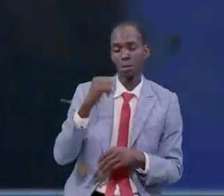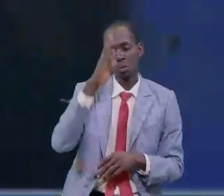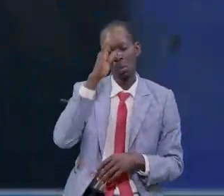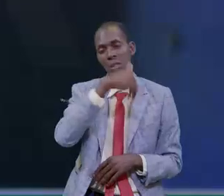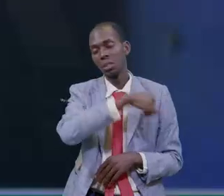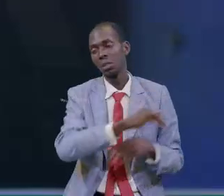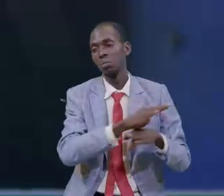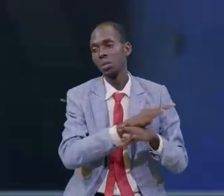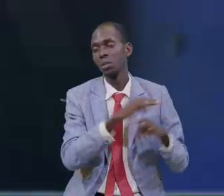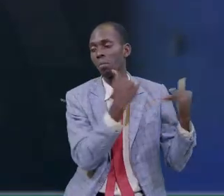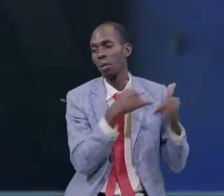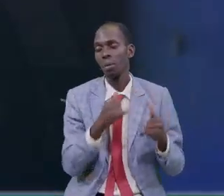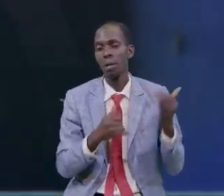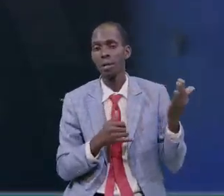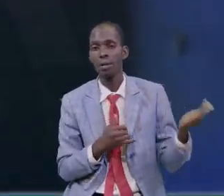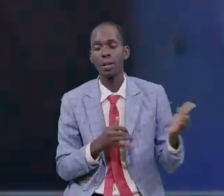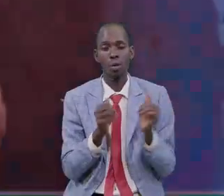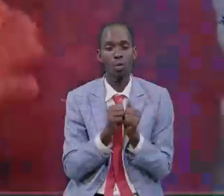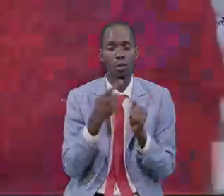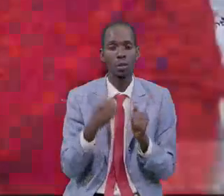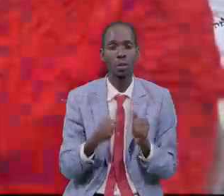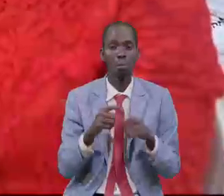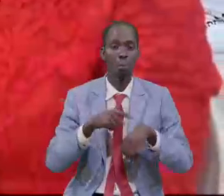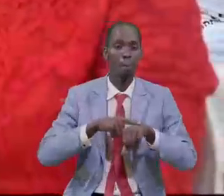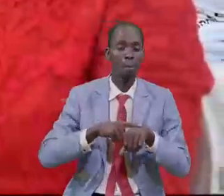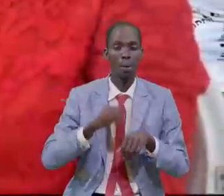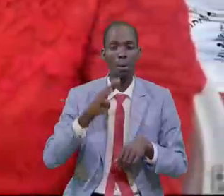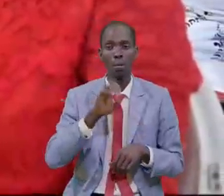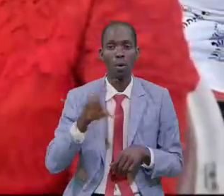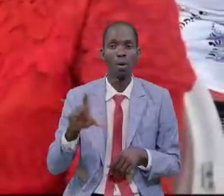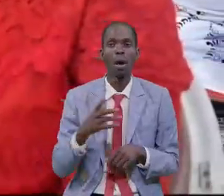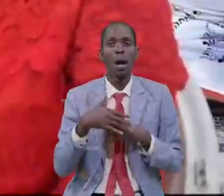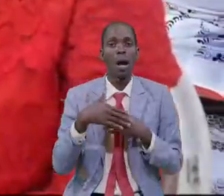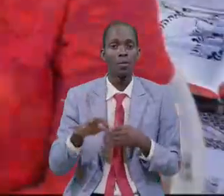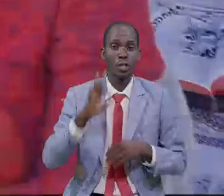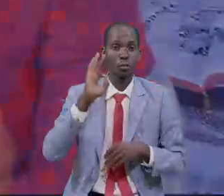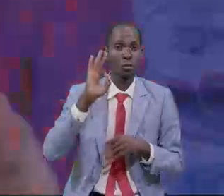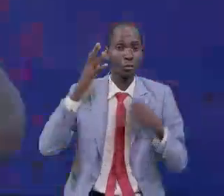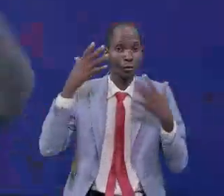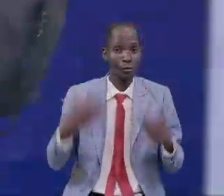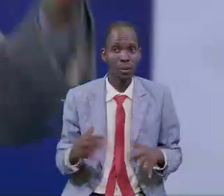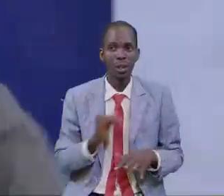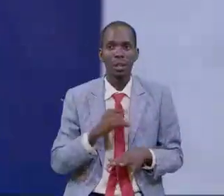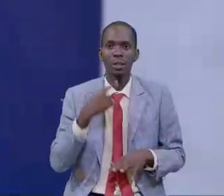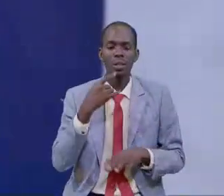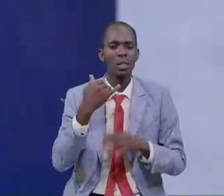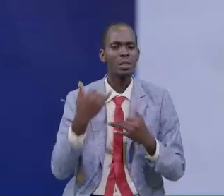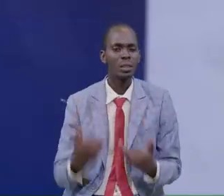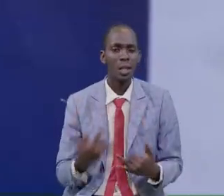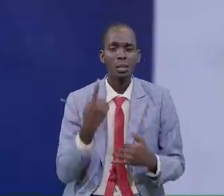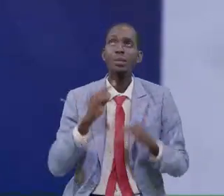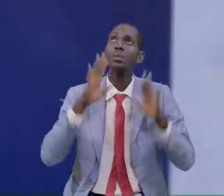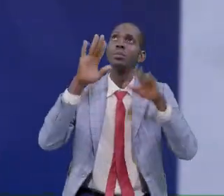Then the preaching finished. And I said, now, the miracle healing of God is coming to you.